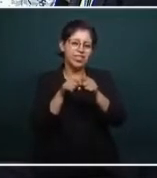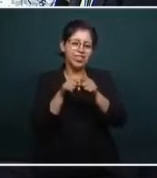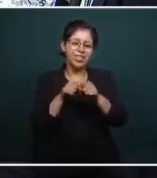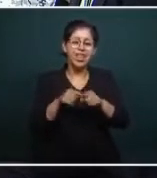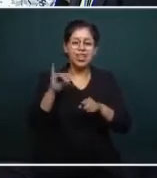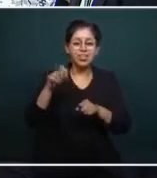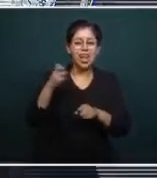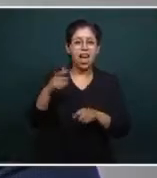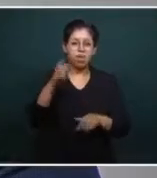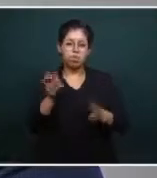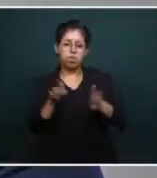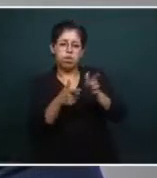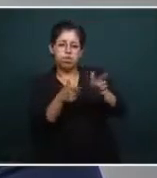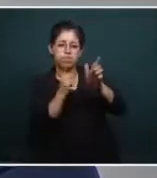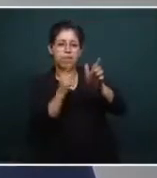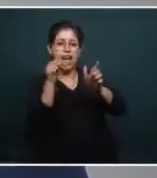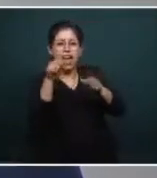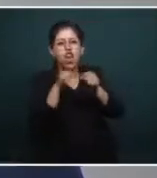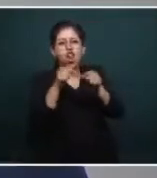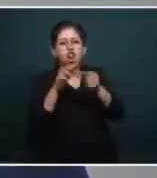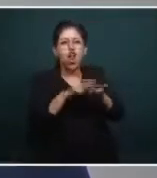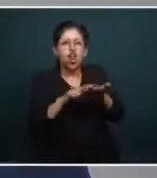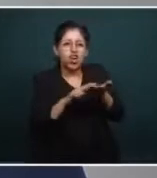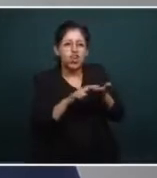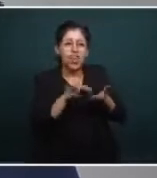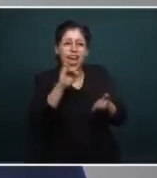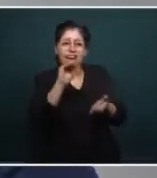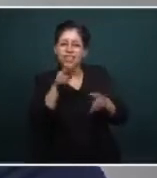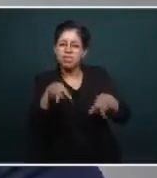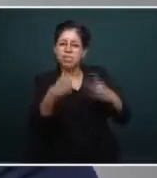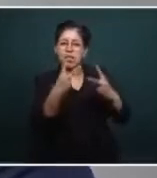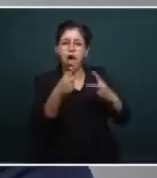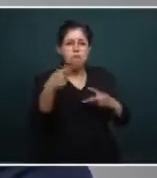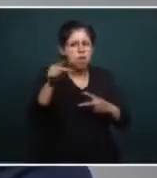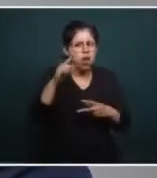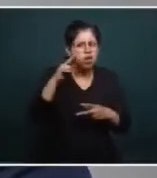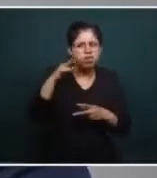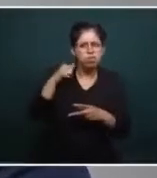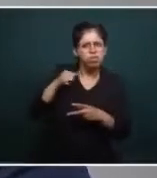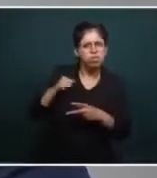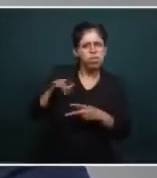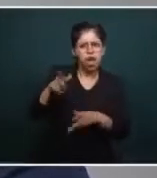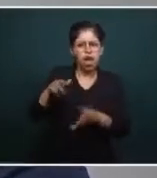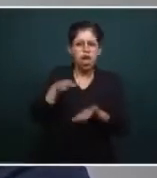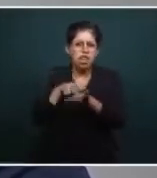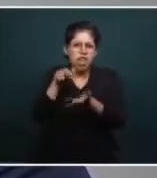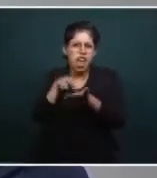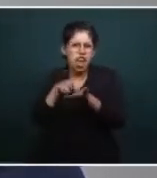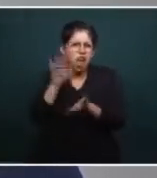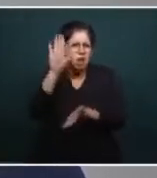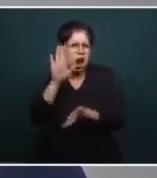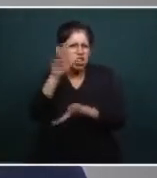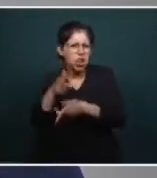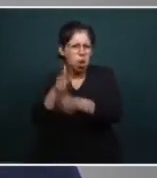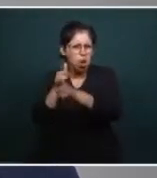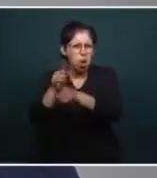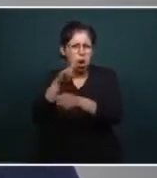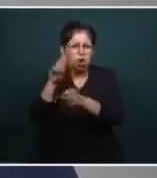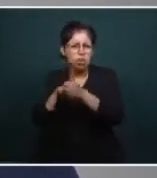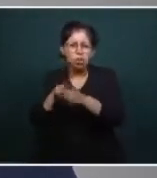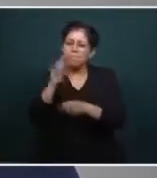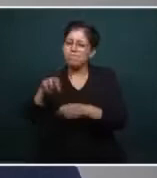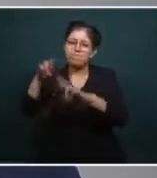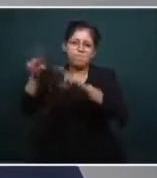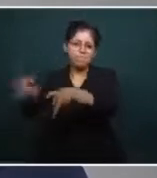juguetes, pero identical, cualquier otro que but a any other one distancia from a no se distance puede You can't distinguir. tell. Nosotros So